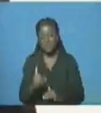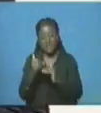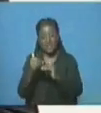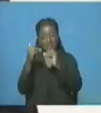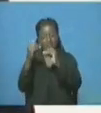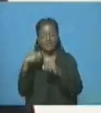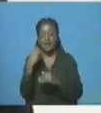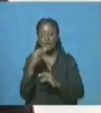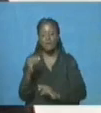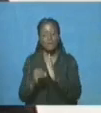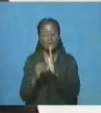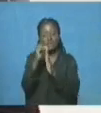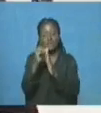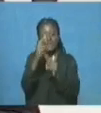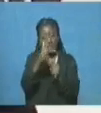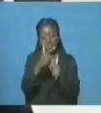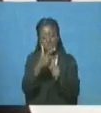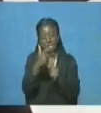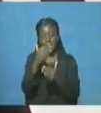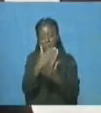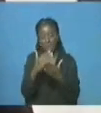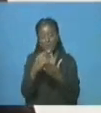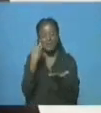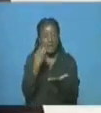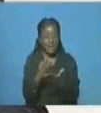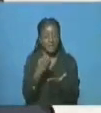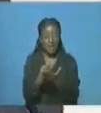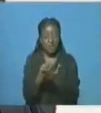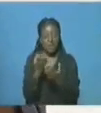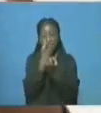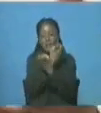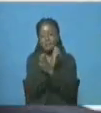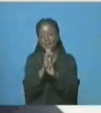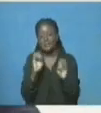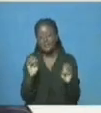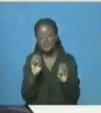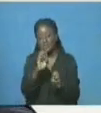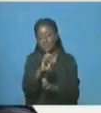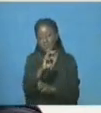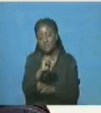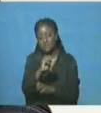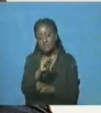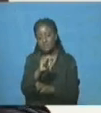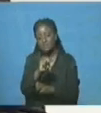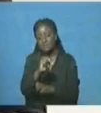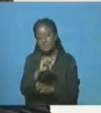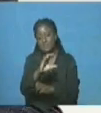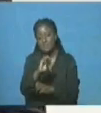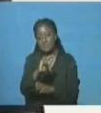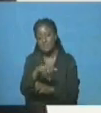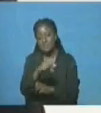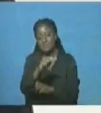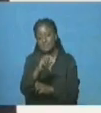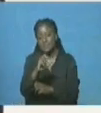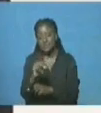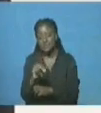mission, economic emancipation. And so we wanted to create a forum that not only talked about the past and the history of majority rule, but also talked about the